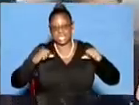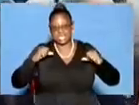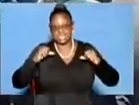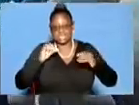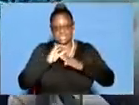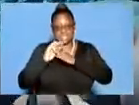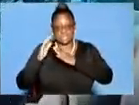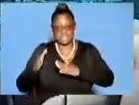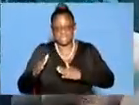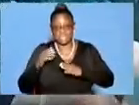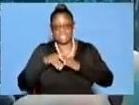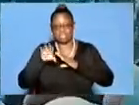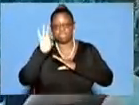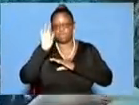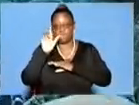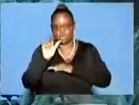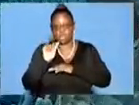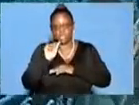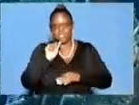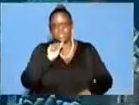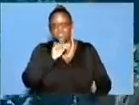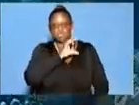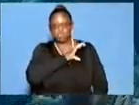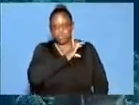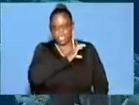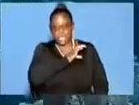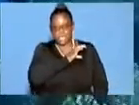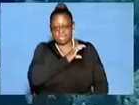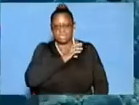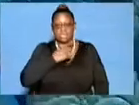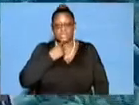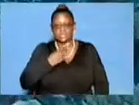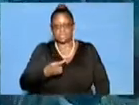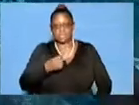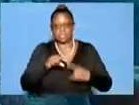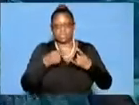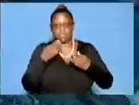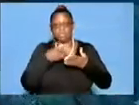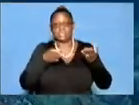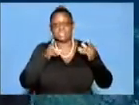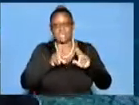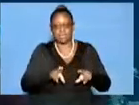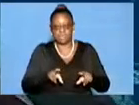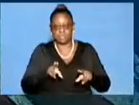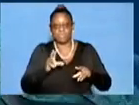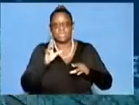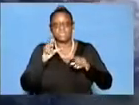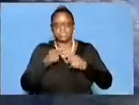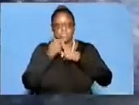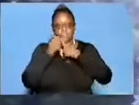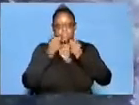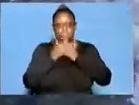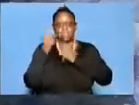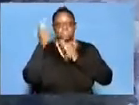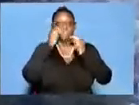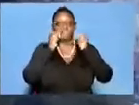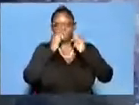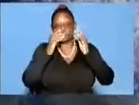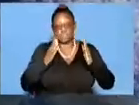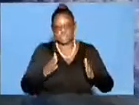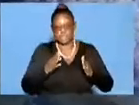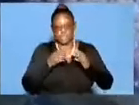PIMS, based in Florida, Dr. Craig Dahlgren, addressed concerns of this coral bleaching on the tourism product.